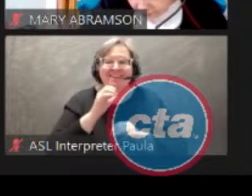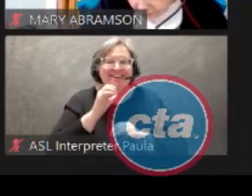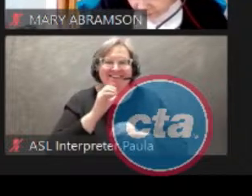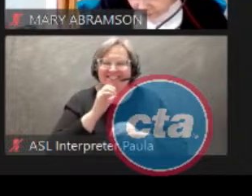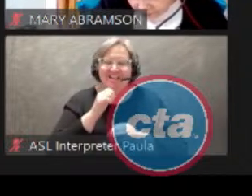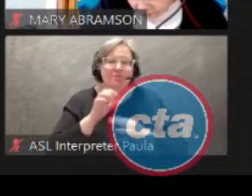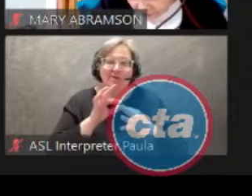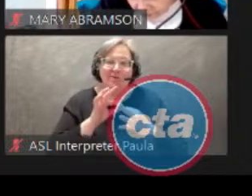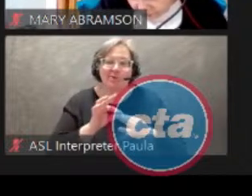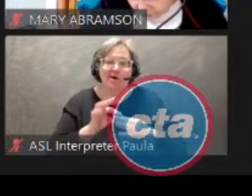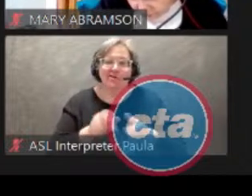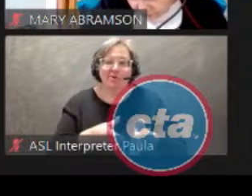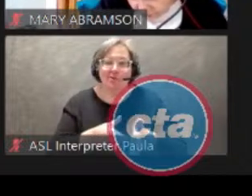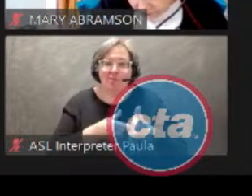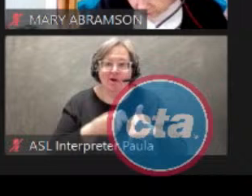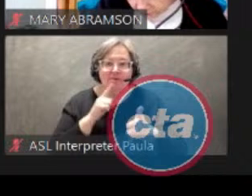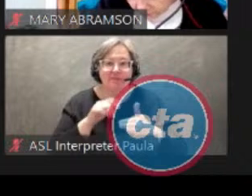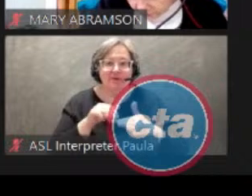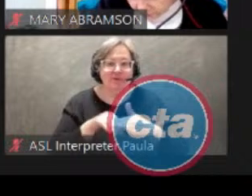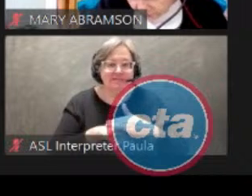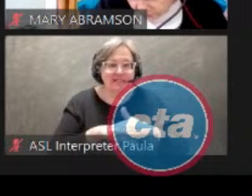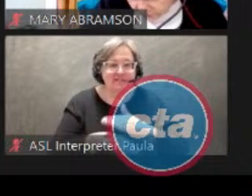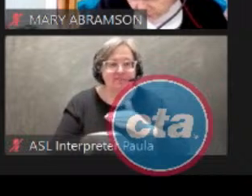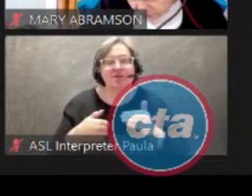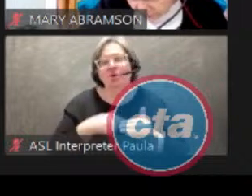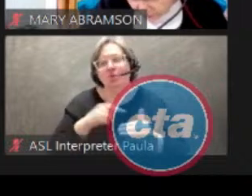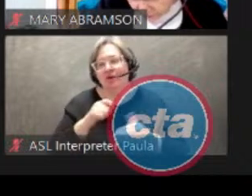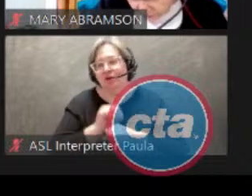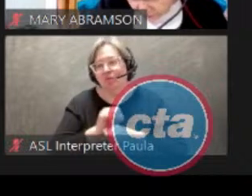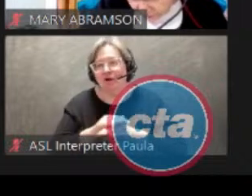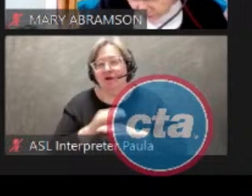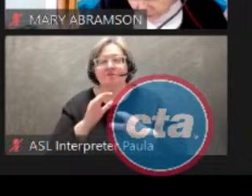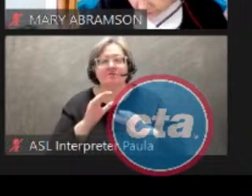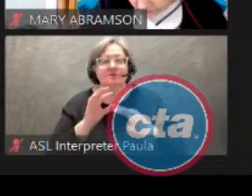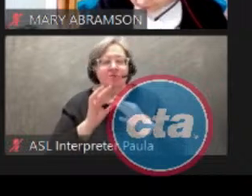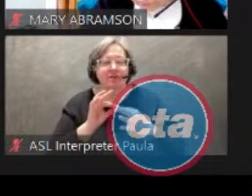and are things that we have to work with them on. Communication is another thing that we're working with them a